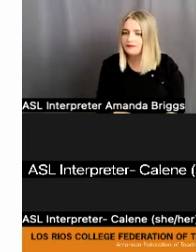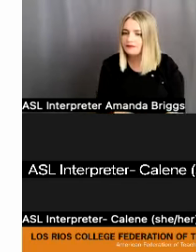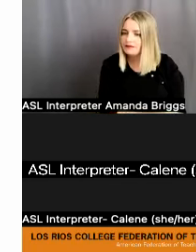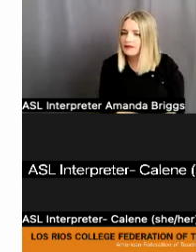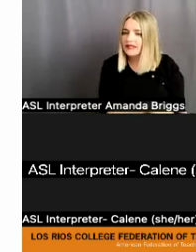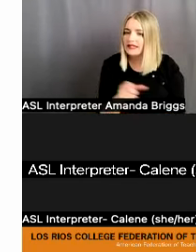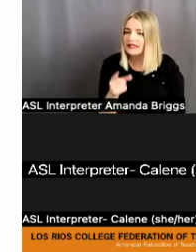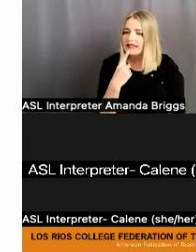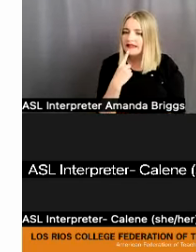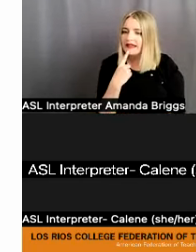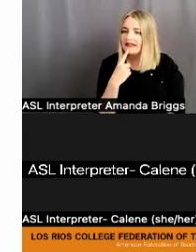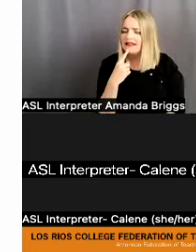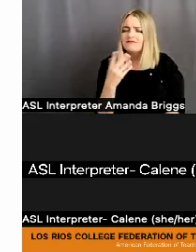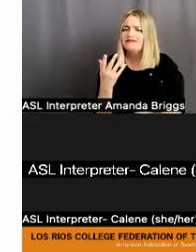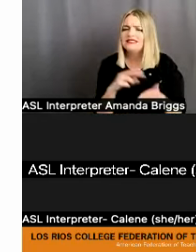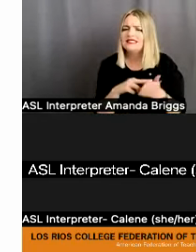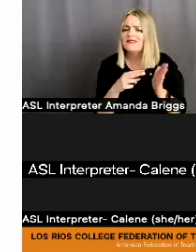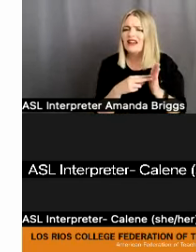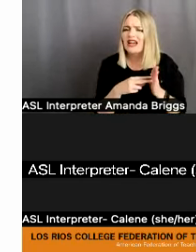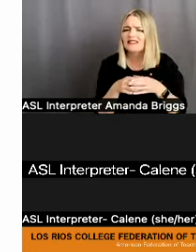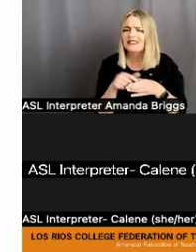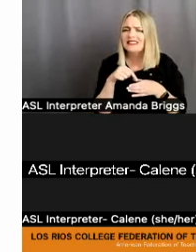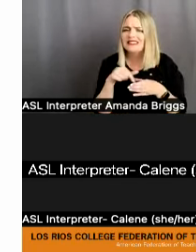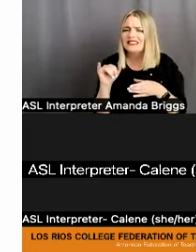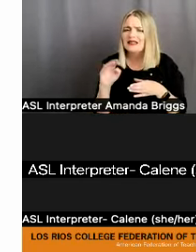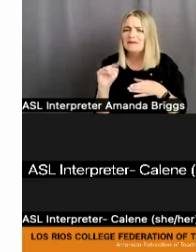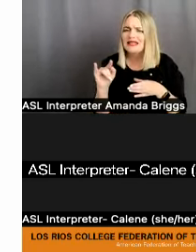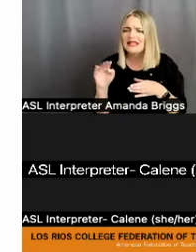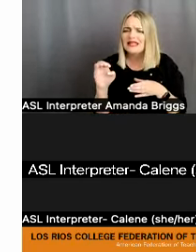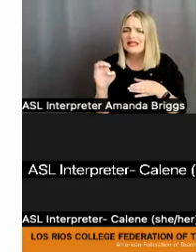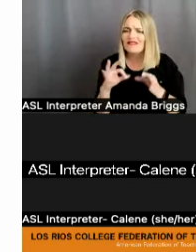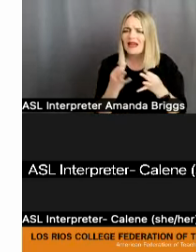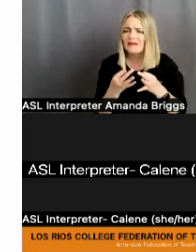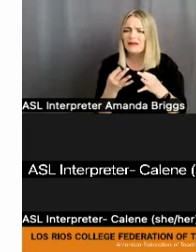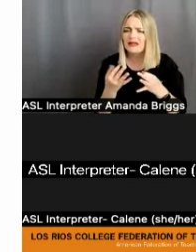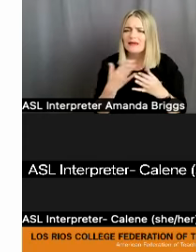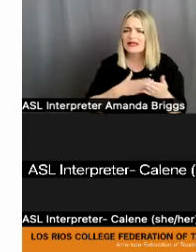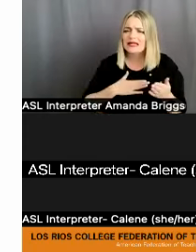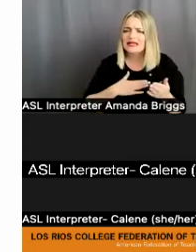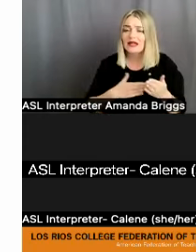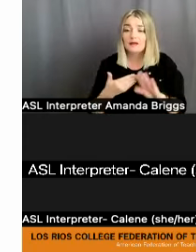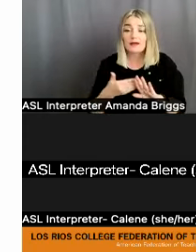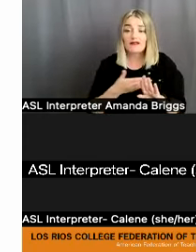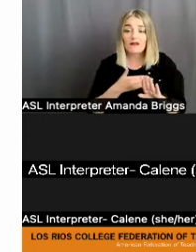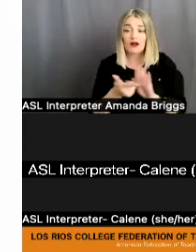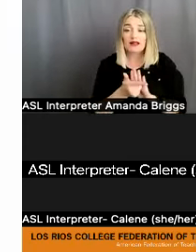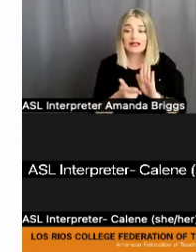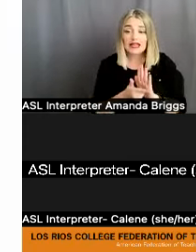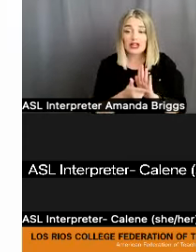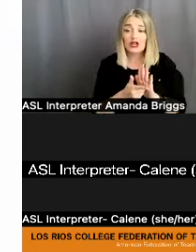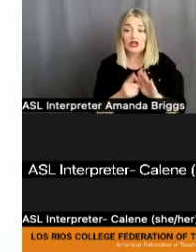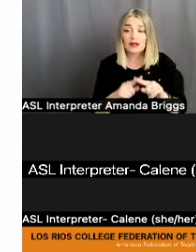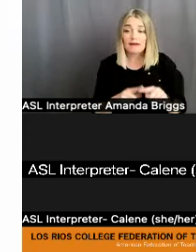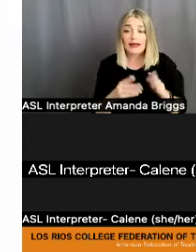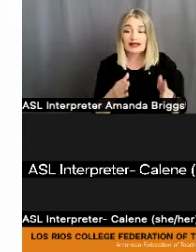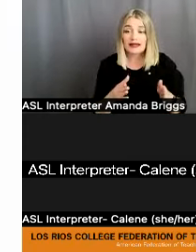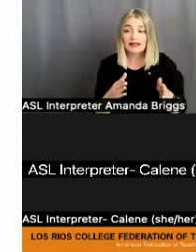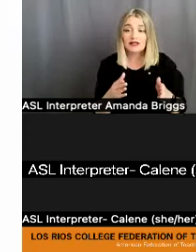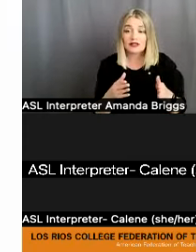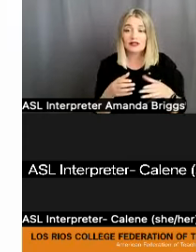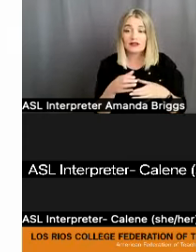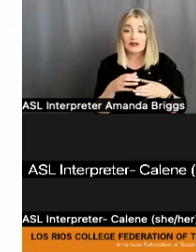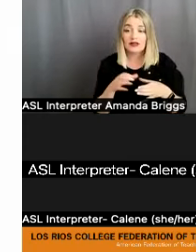He wrote, define immediate family, please. Before, legal dependents were immediate family at CSU, but only biological children